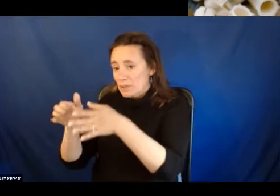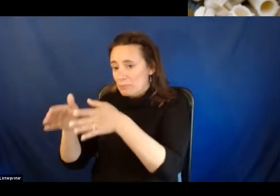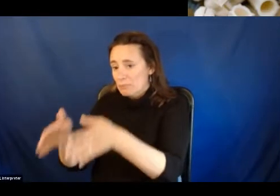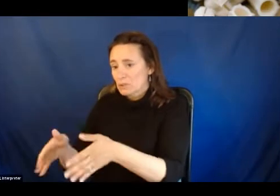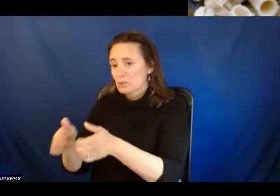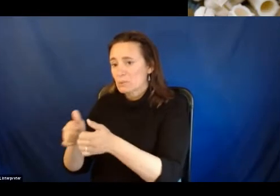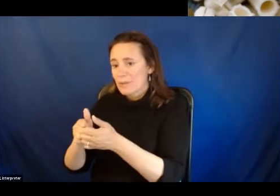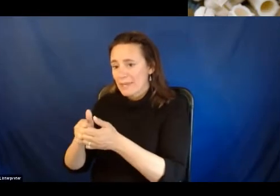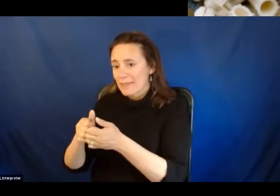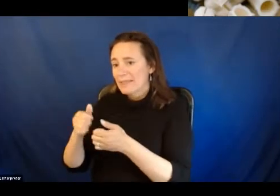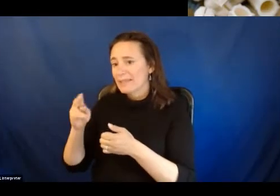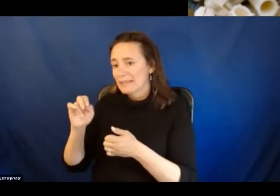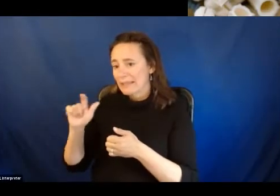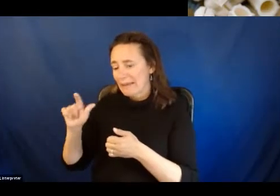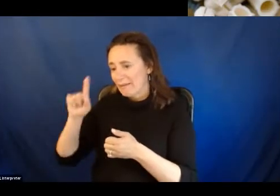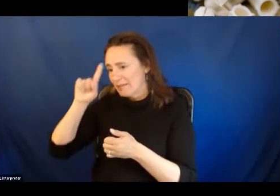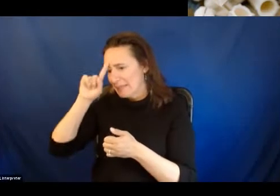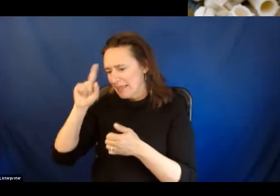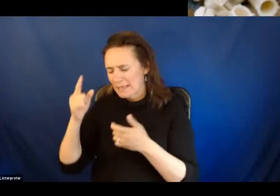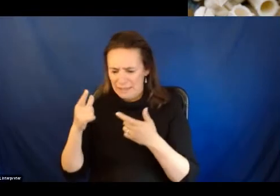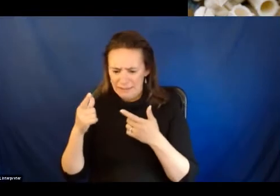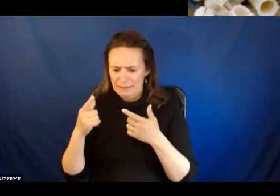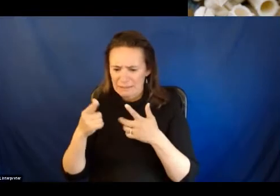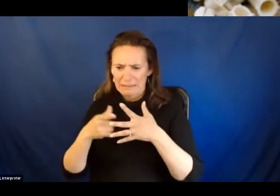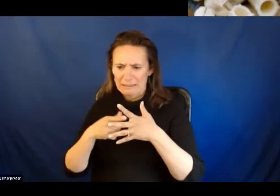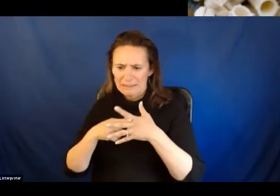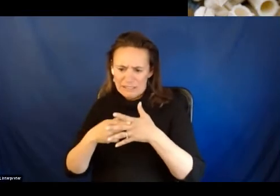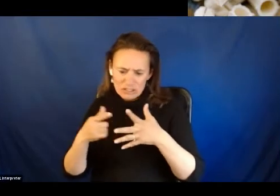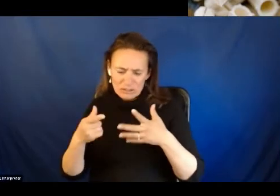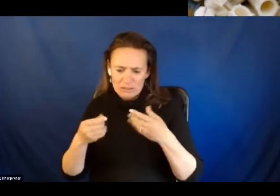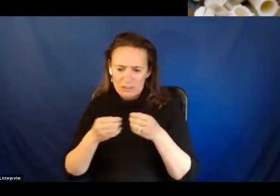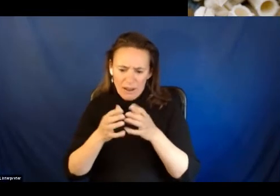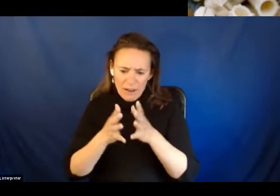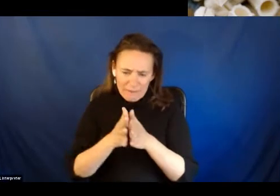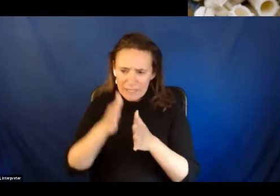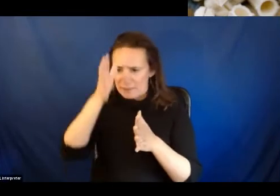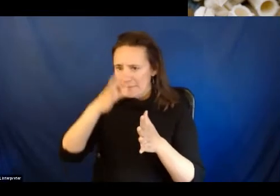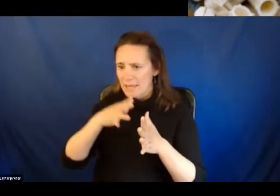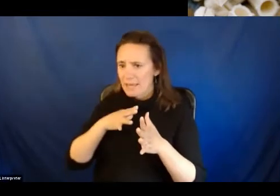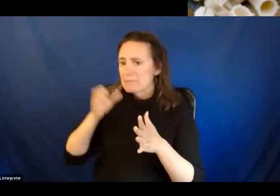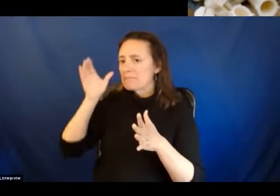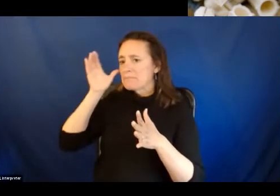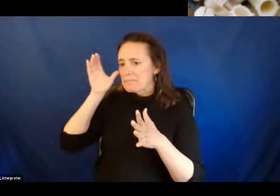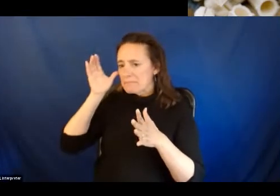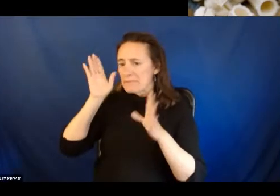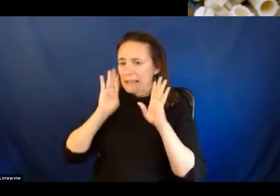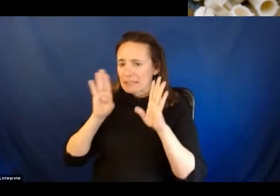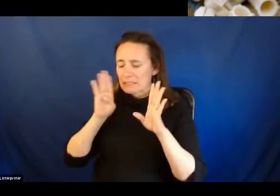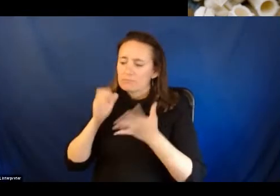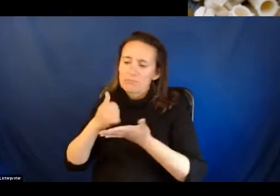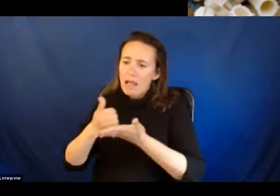got through, their initial conflict, what were some of the things that they said that were actually helpful?